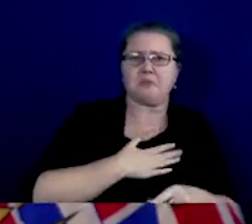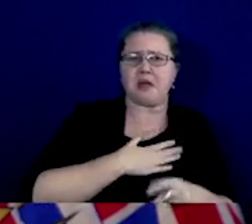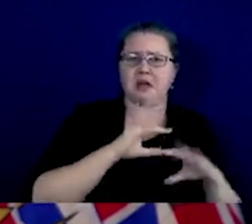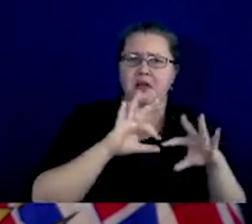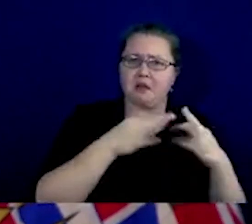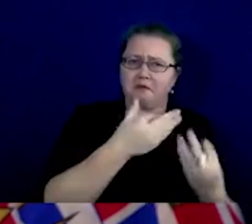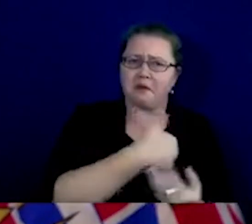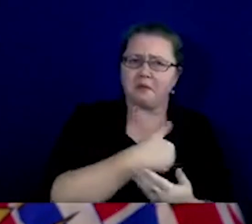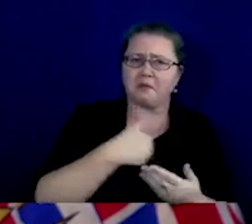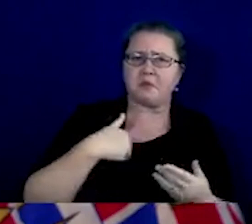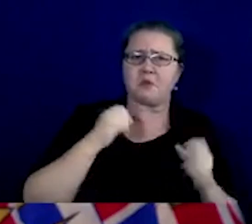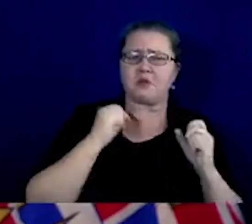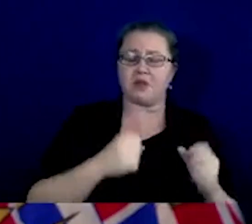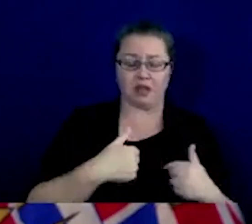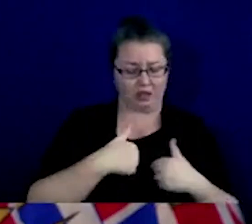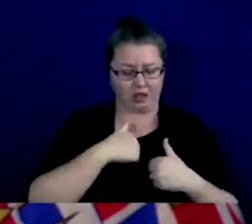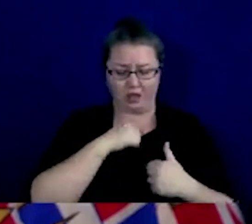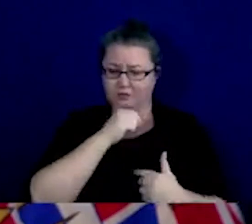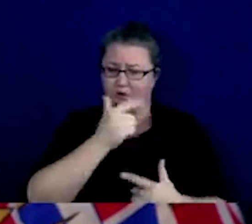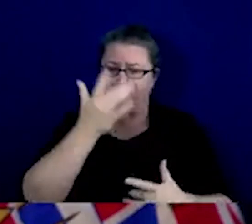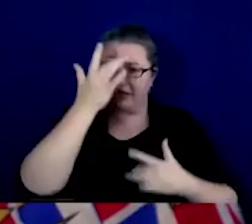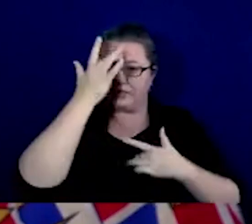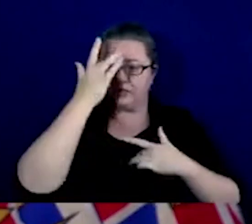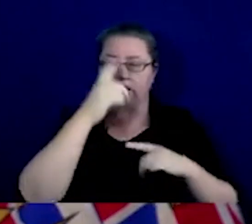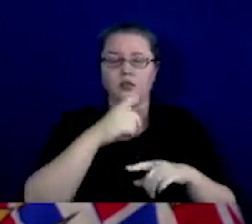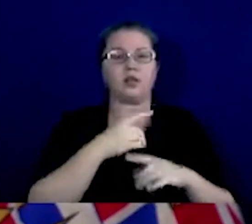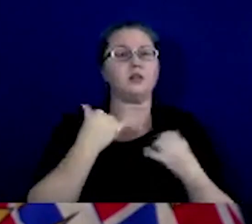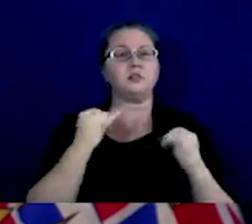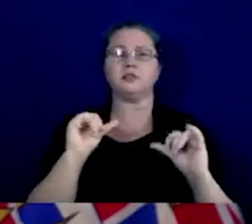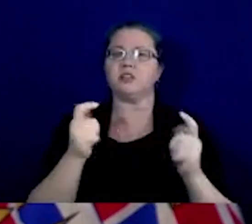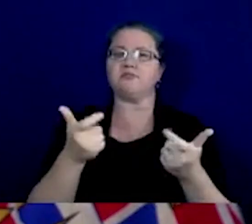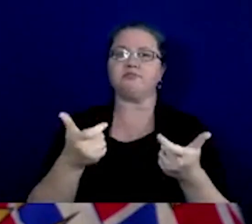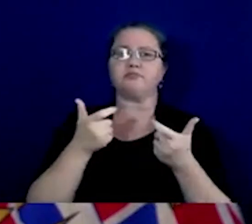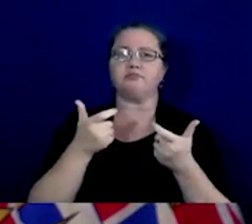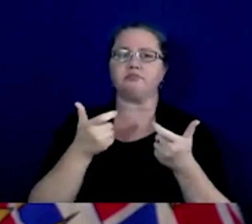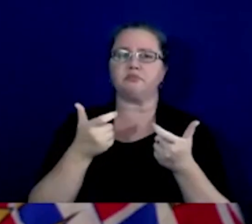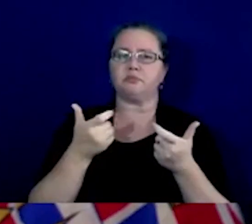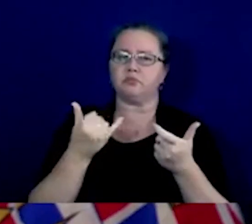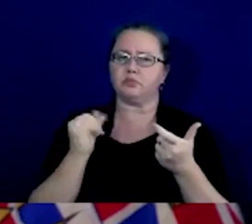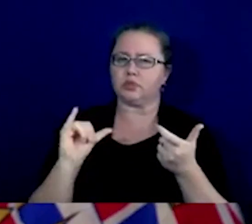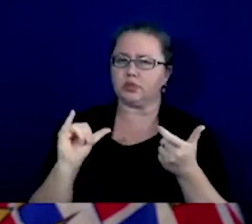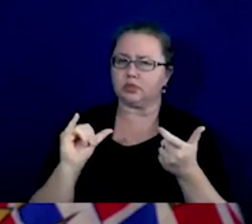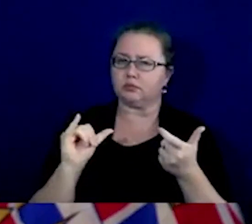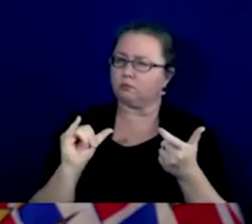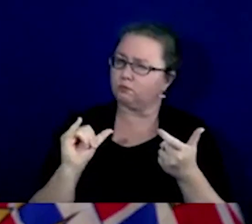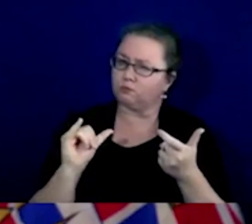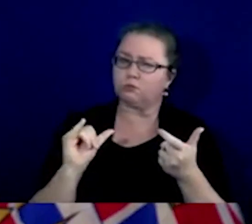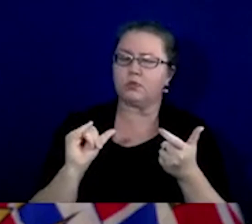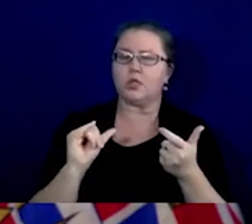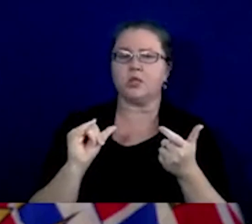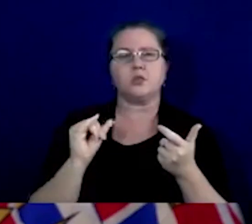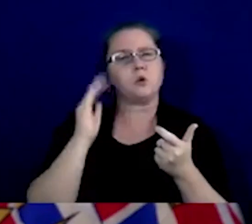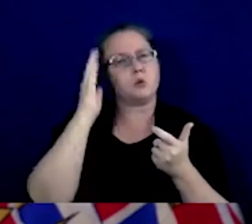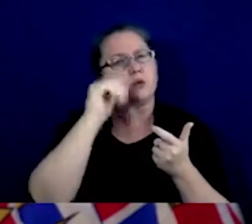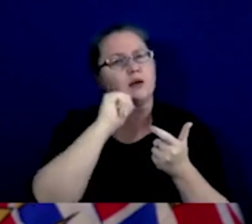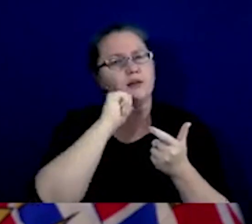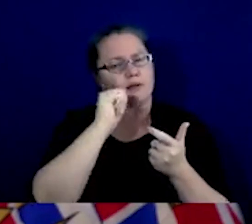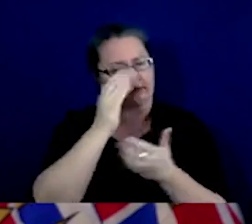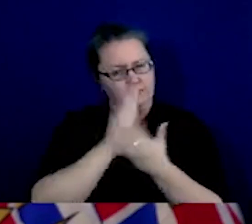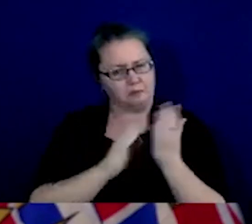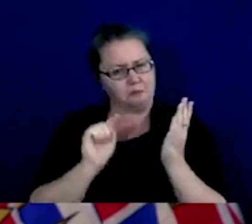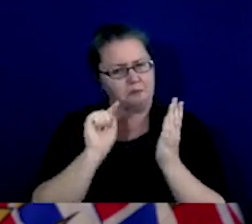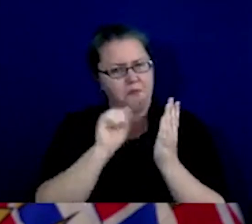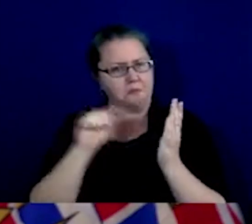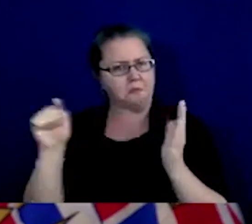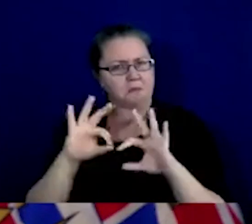it can spread so rapidly. And there's two things about this. One is that the workers in long-term care,